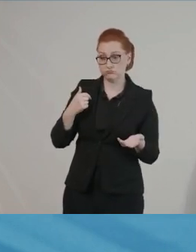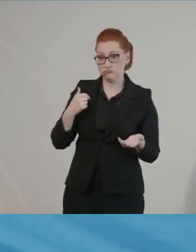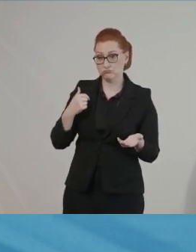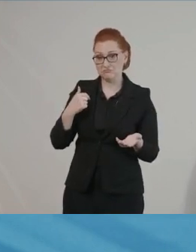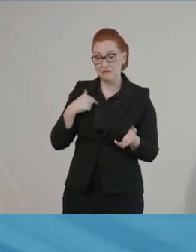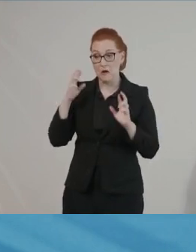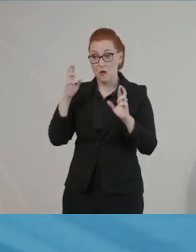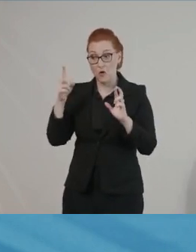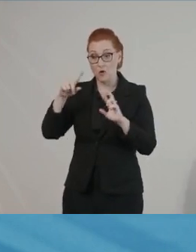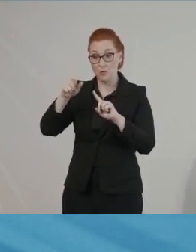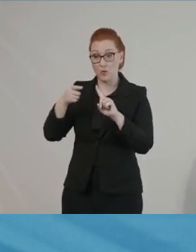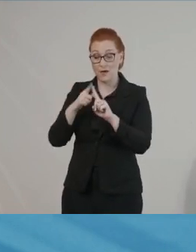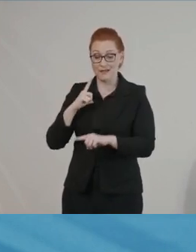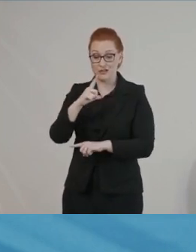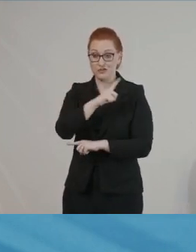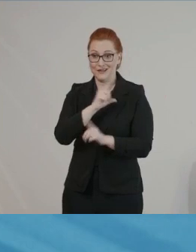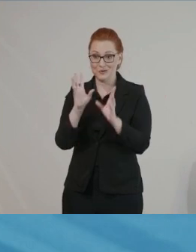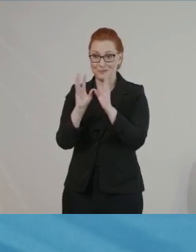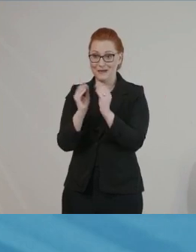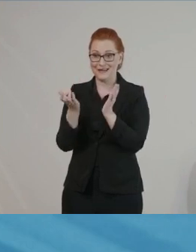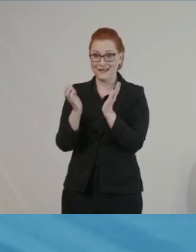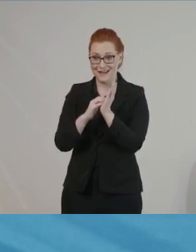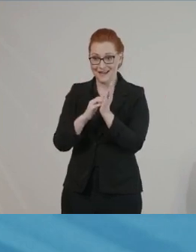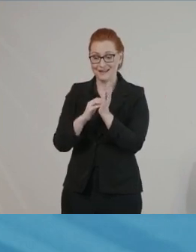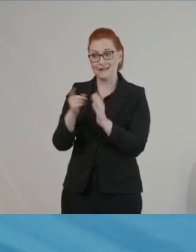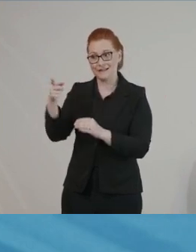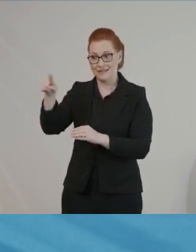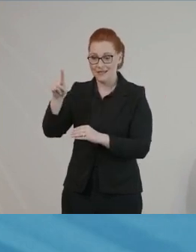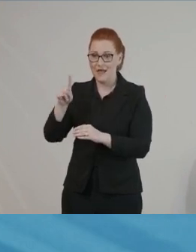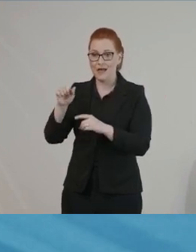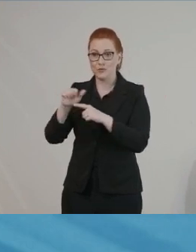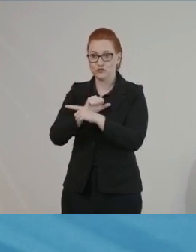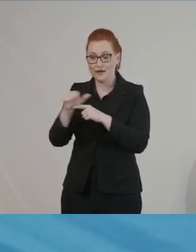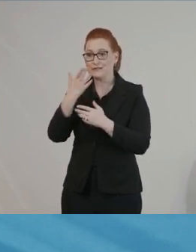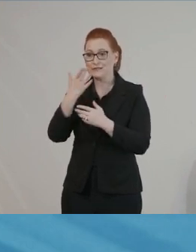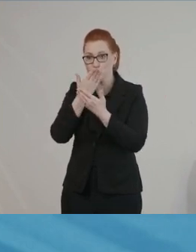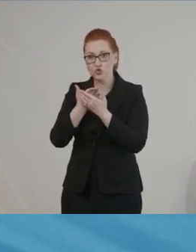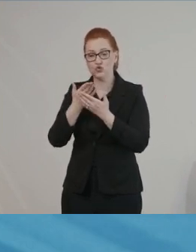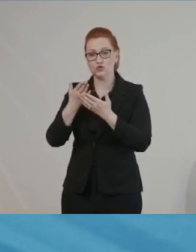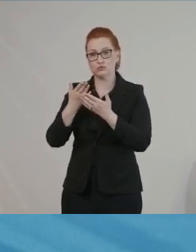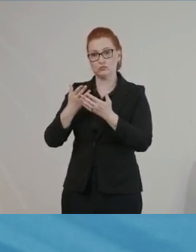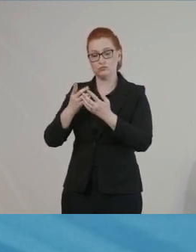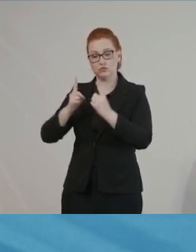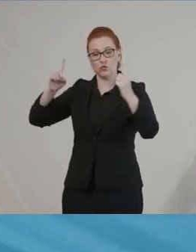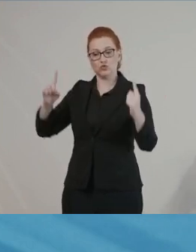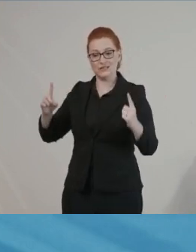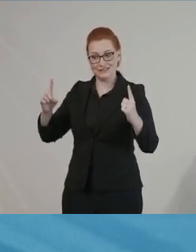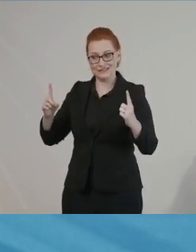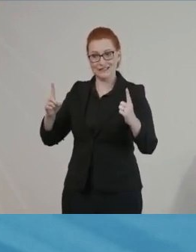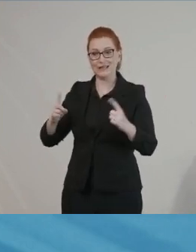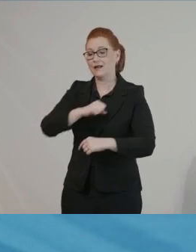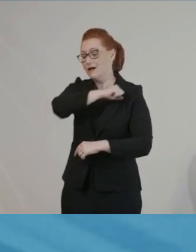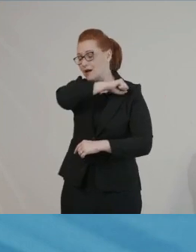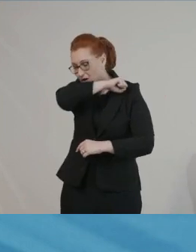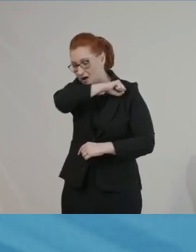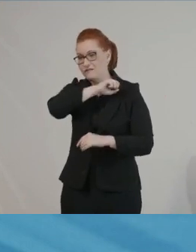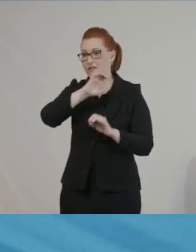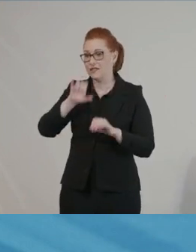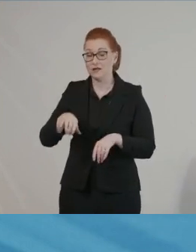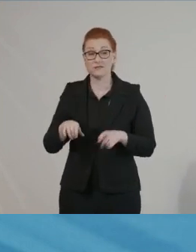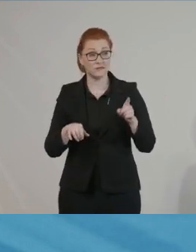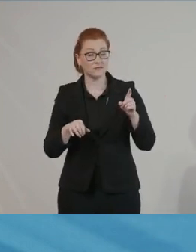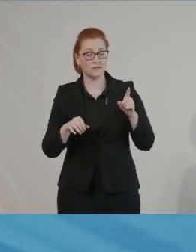and wash their hands and cover their coughs. Is there any specific legislation you'd like to see taken care of? I'm